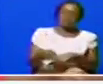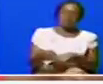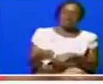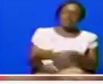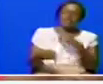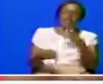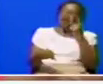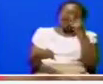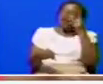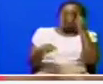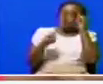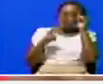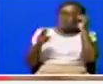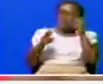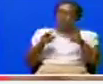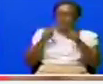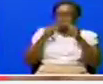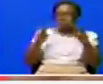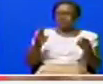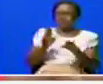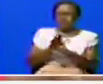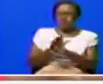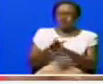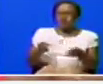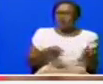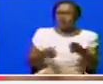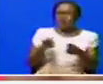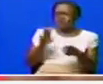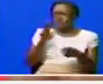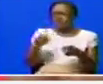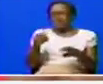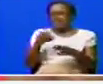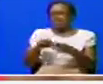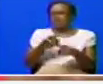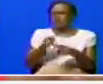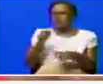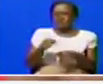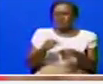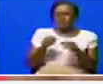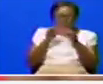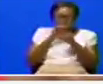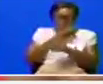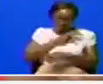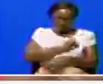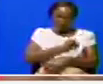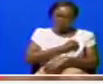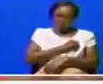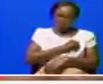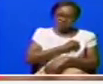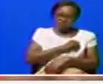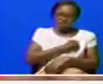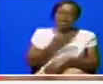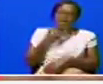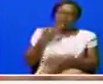it is very peaceful on the roads, and I have seen other elections before, but I would say this one was very calm. So we also want to thank the